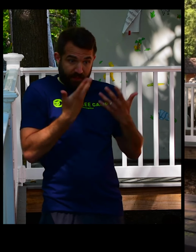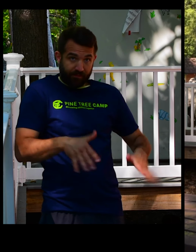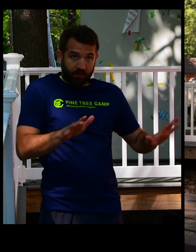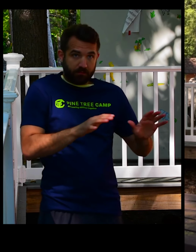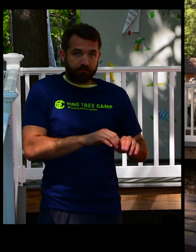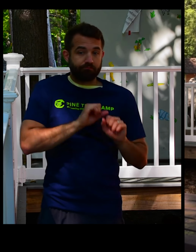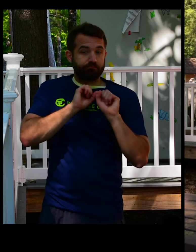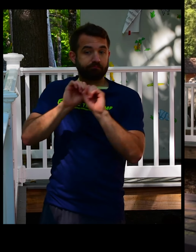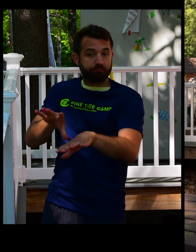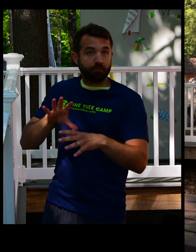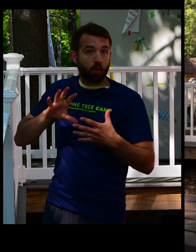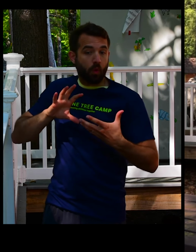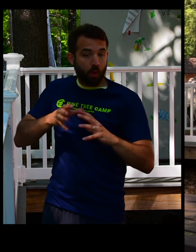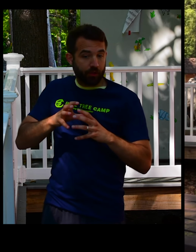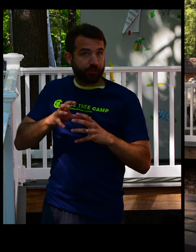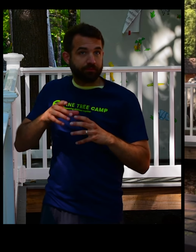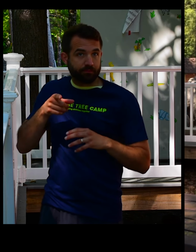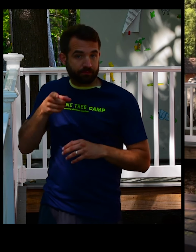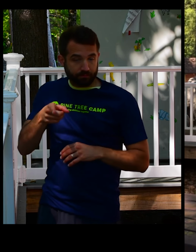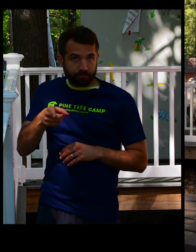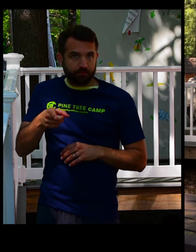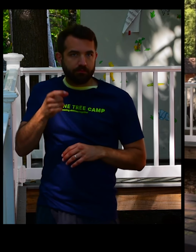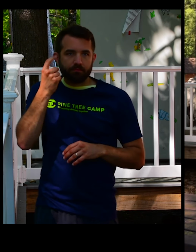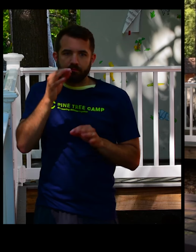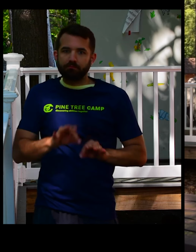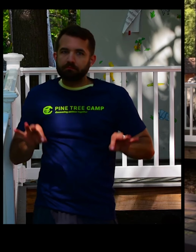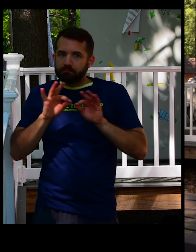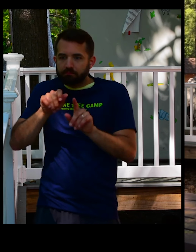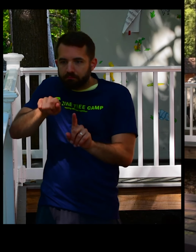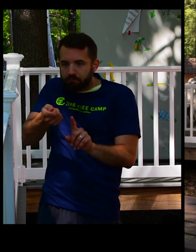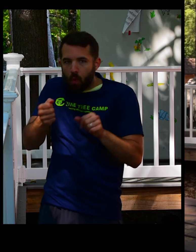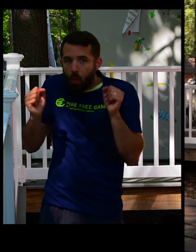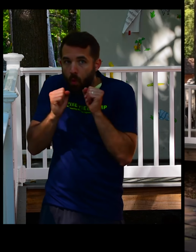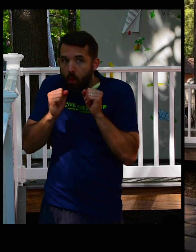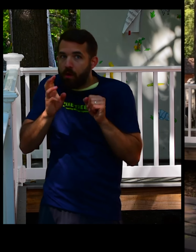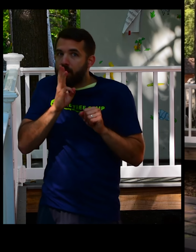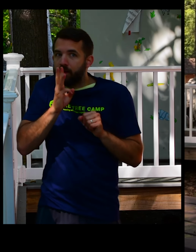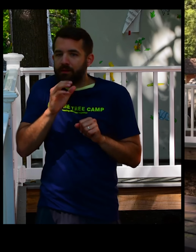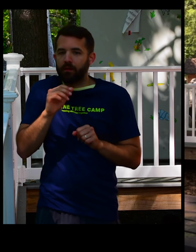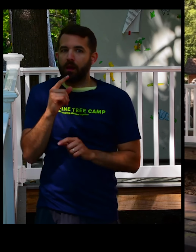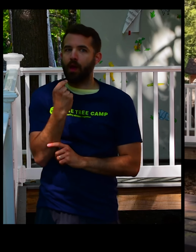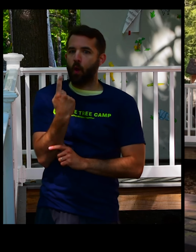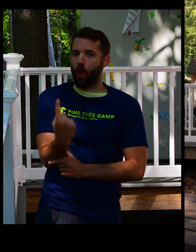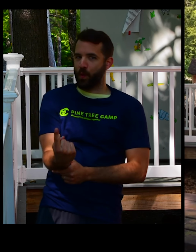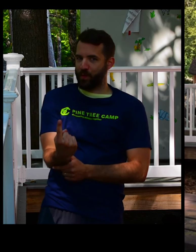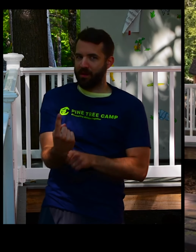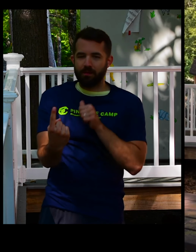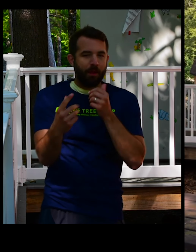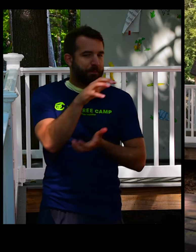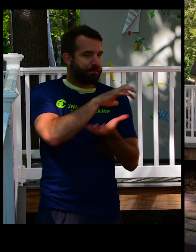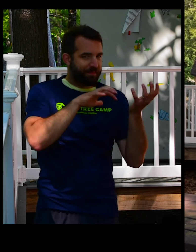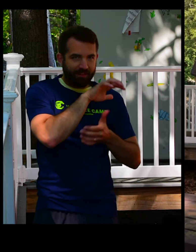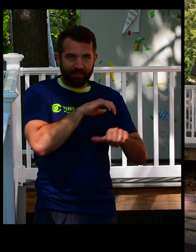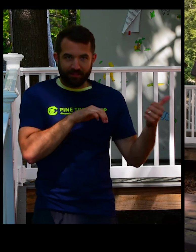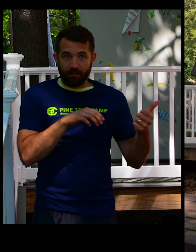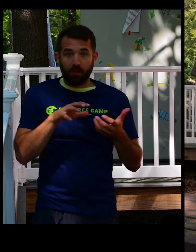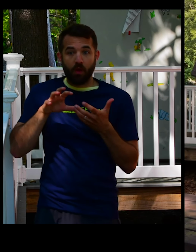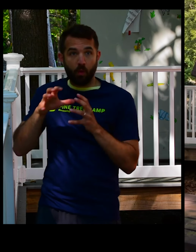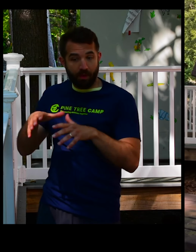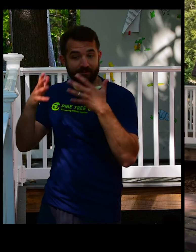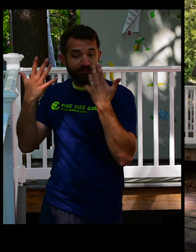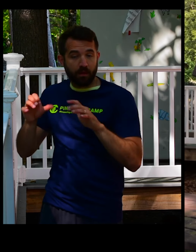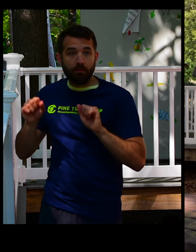washer machine on the cold rinse cycle, preferably by itself, and just let it do its thing. And then once that's